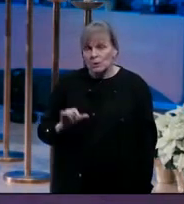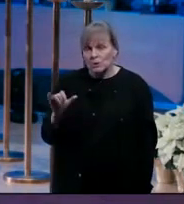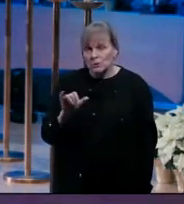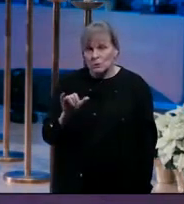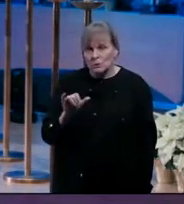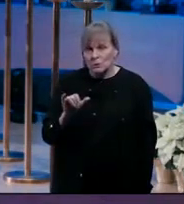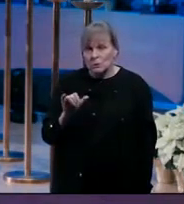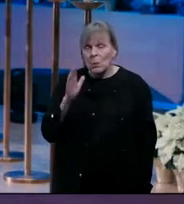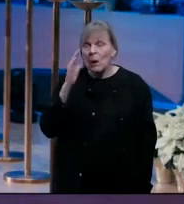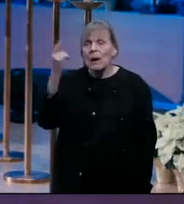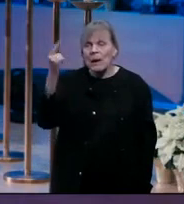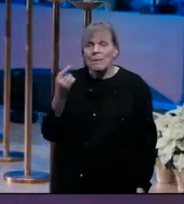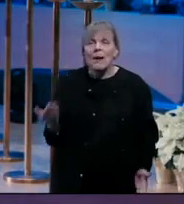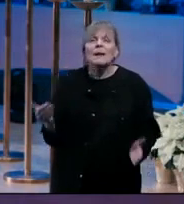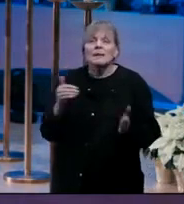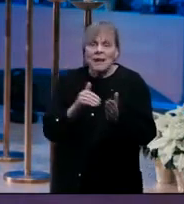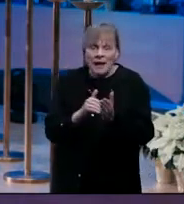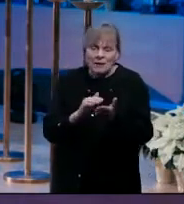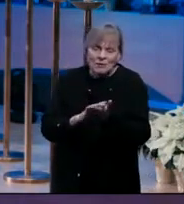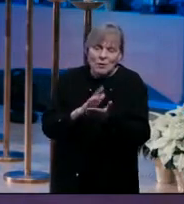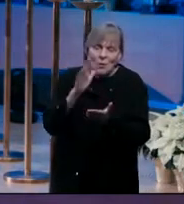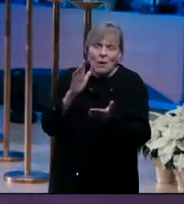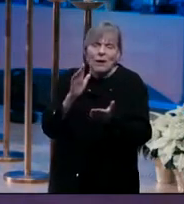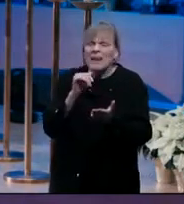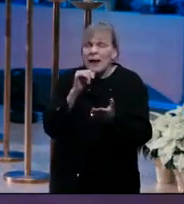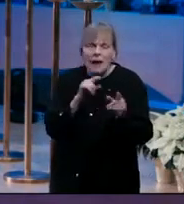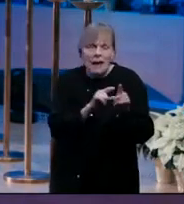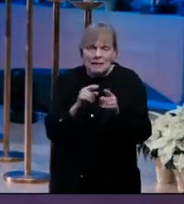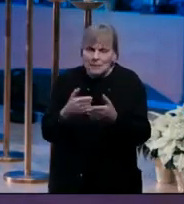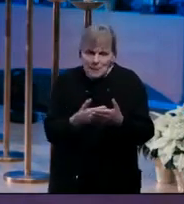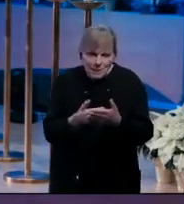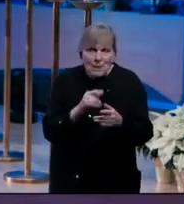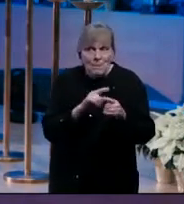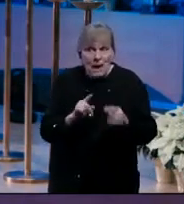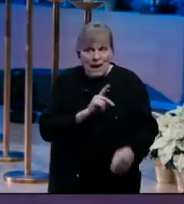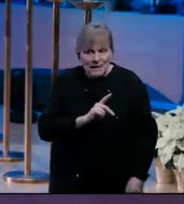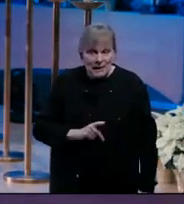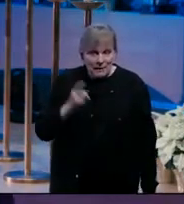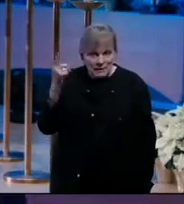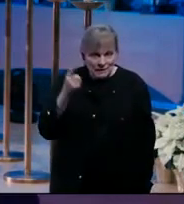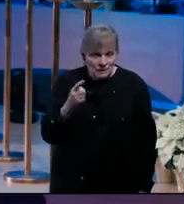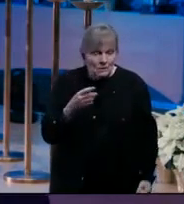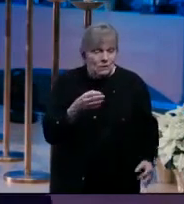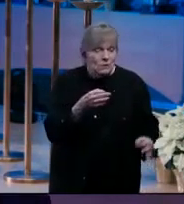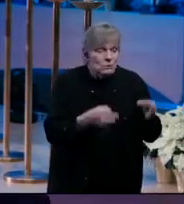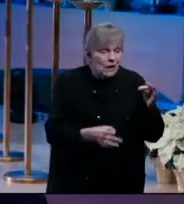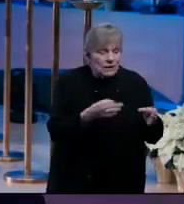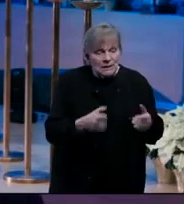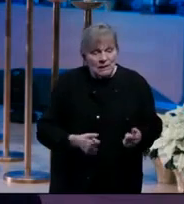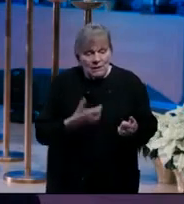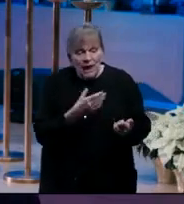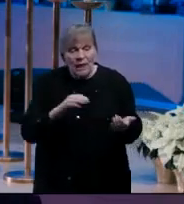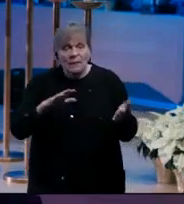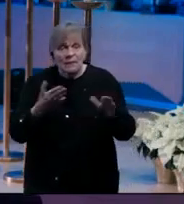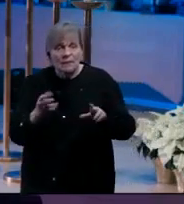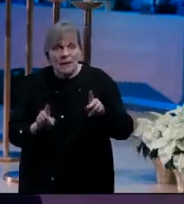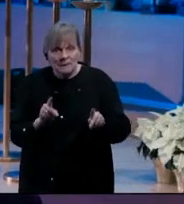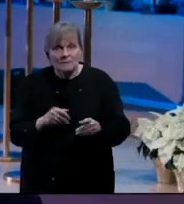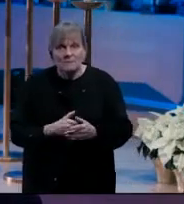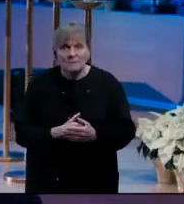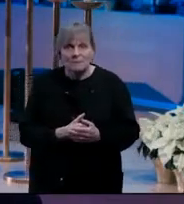that he's coming again in all his majesty and glory, this time not as a child, but as a king to judge the living and the dead.